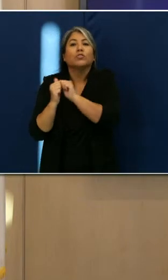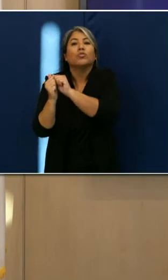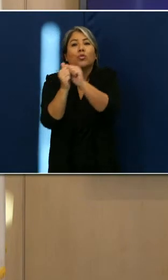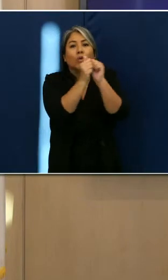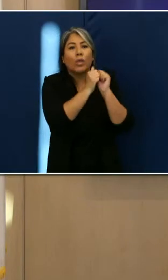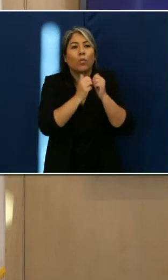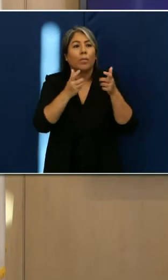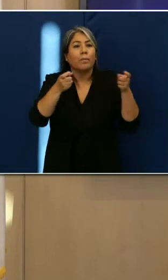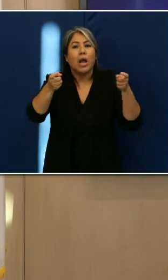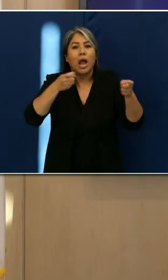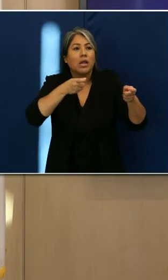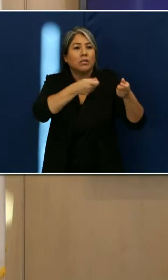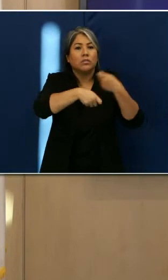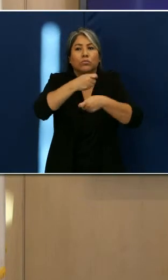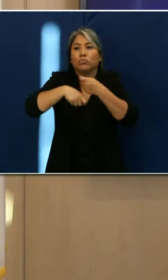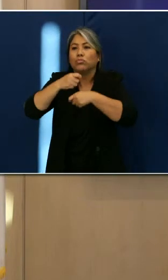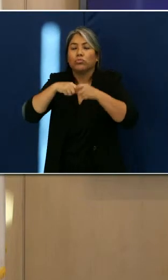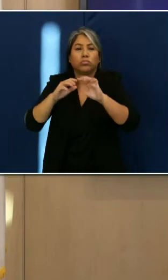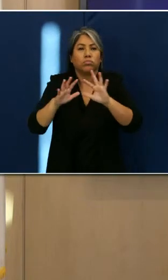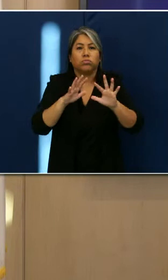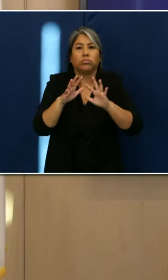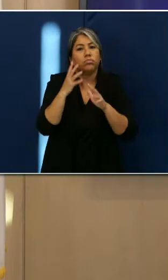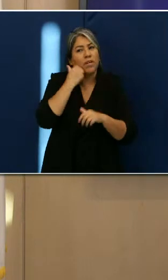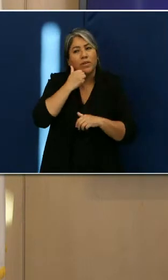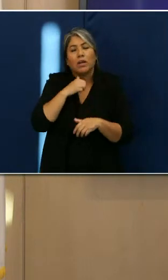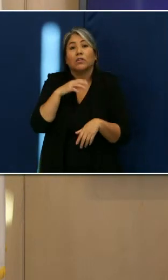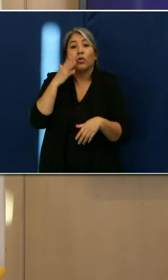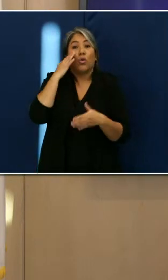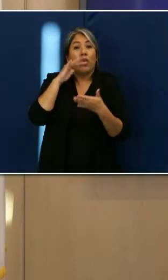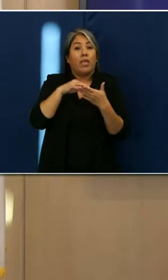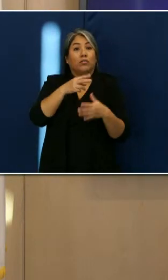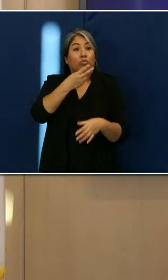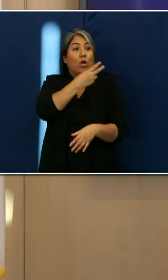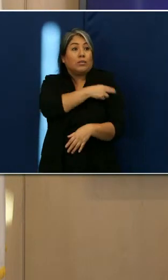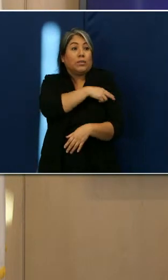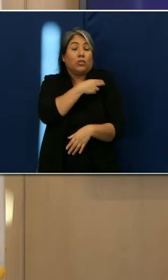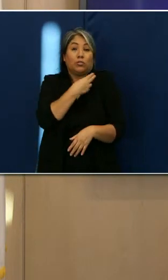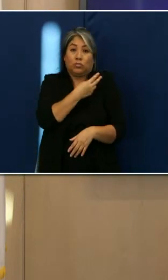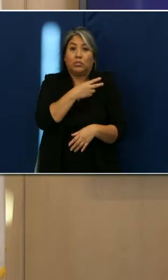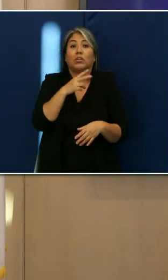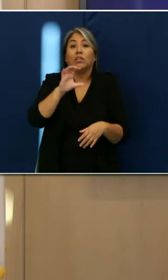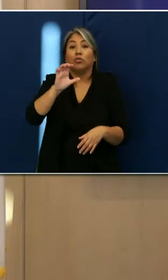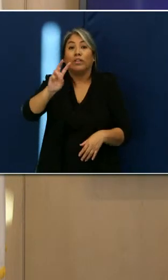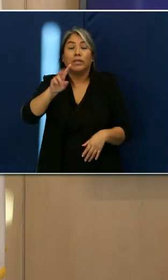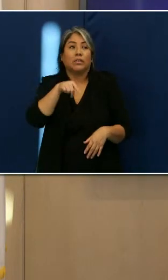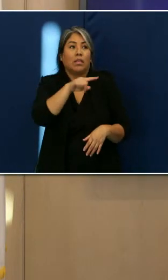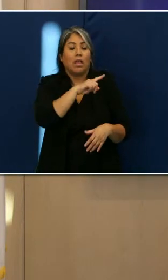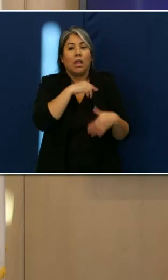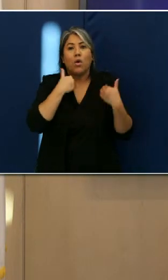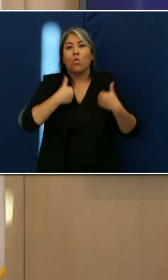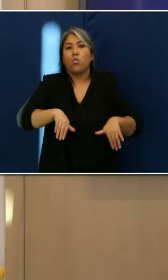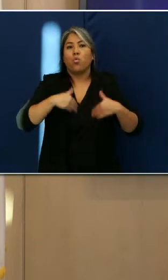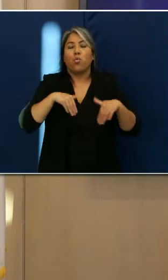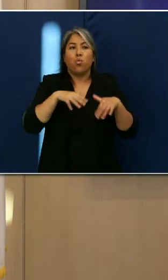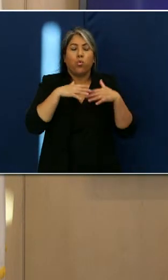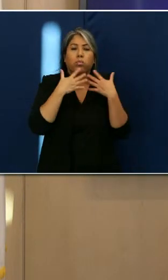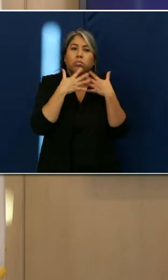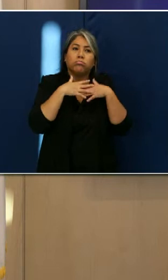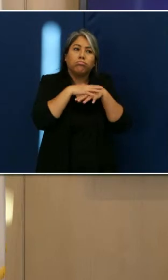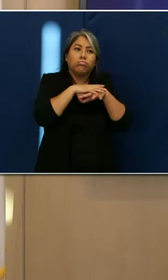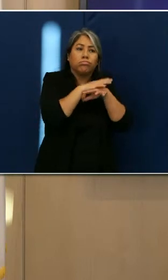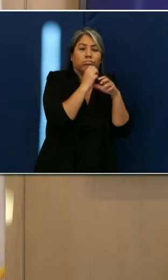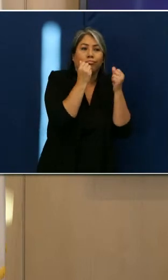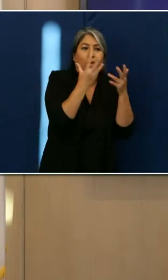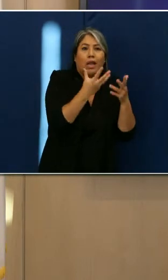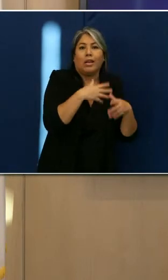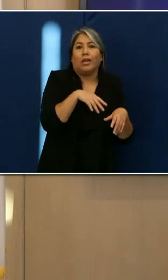manage this flow day to day. So you know that the two hospitals in Chula Vista, for example, have really borne the brunt of many of these cases,